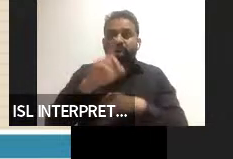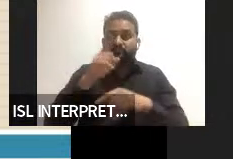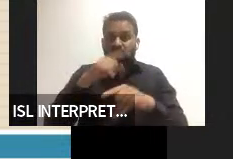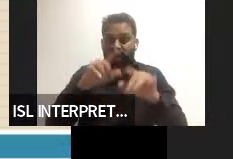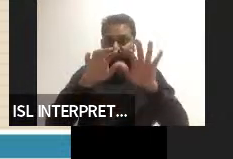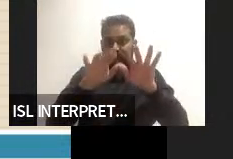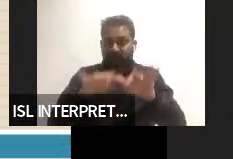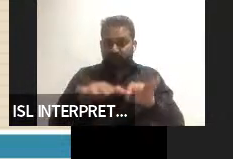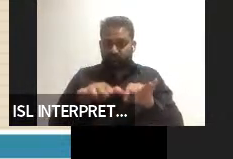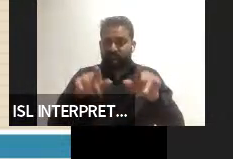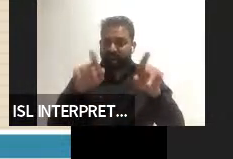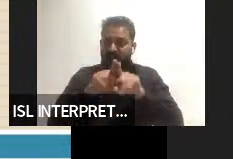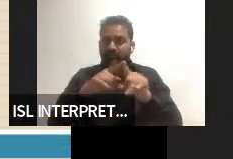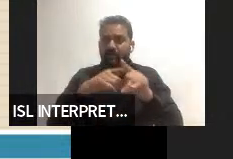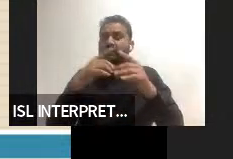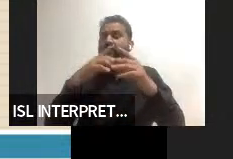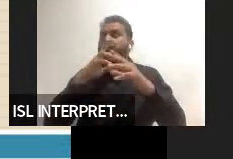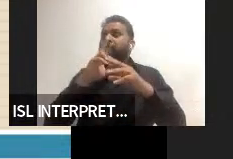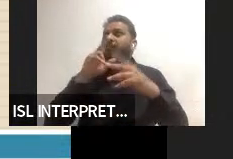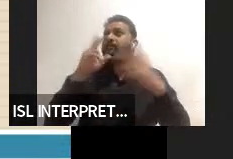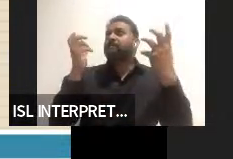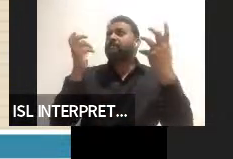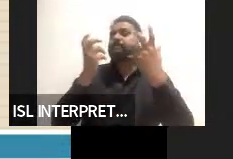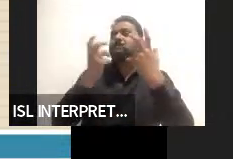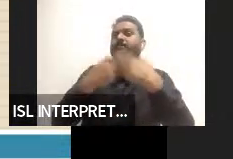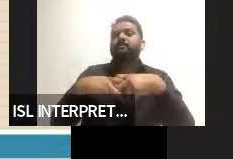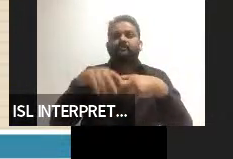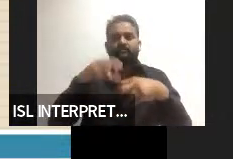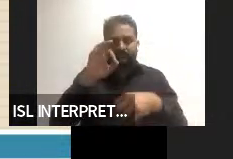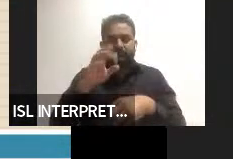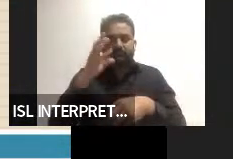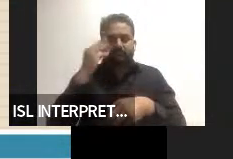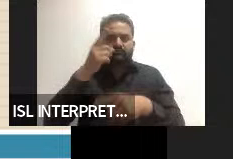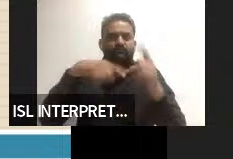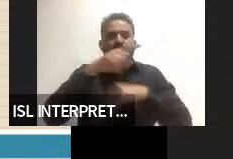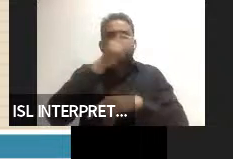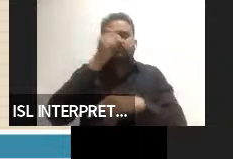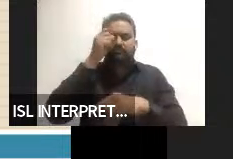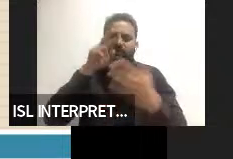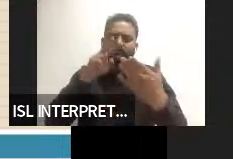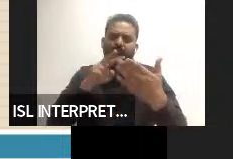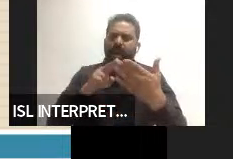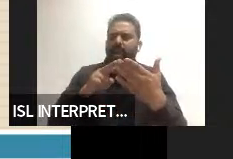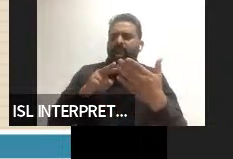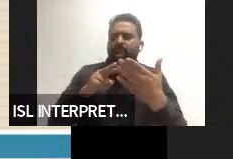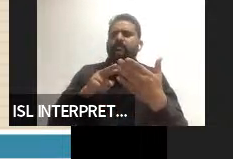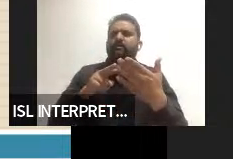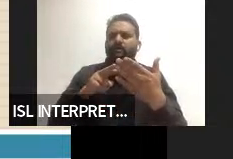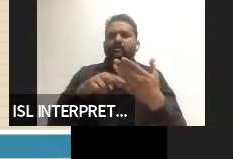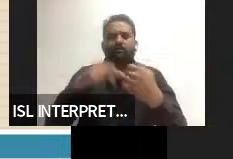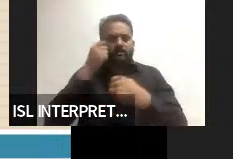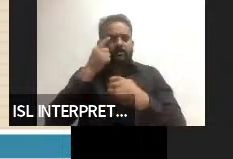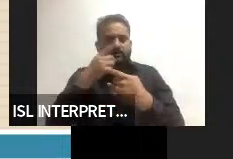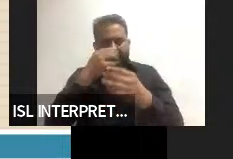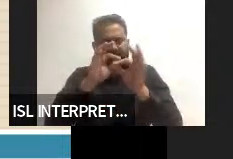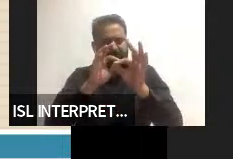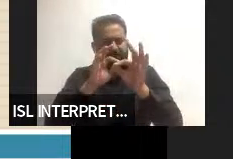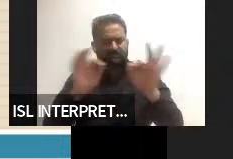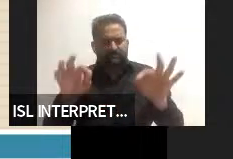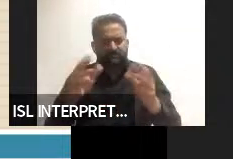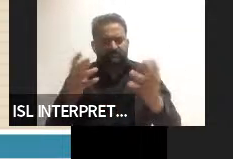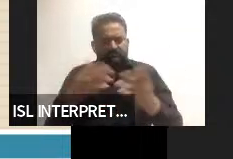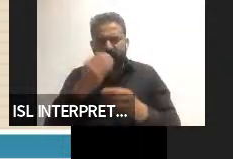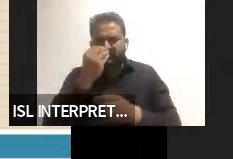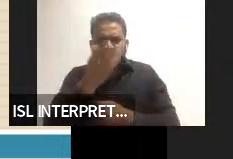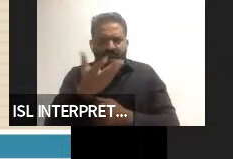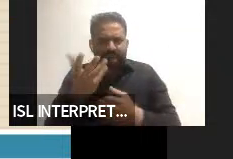in the same way so that the reader can understand. So one simple way or the easy way to write that